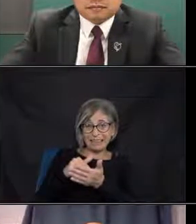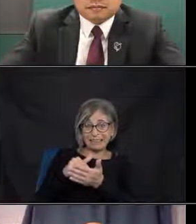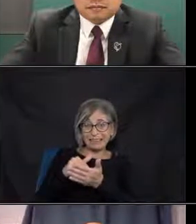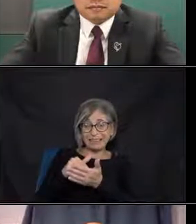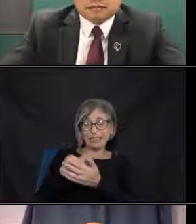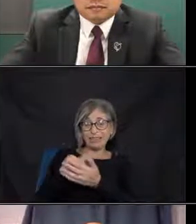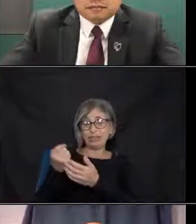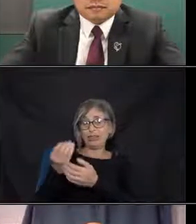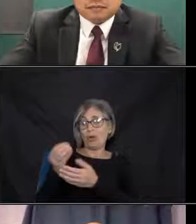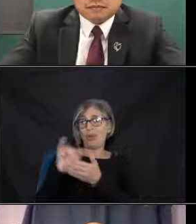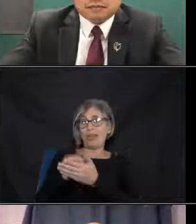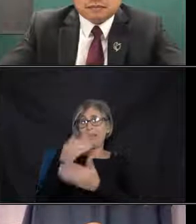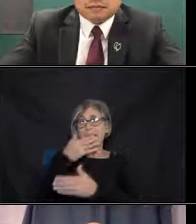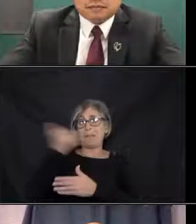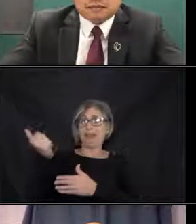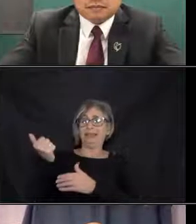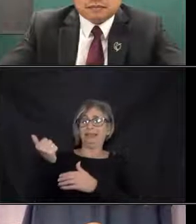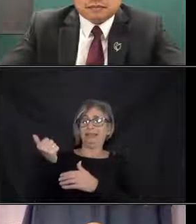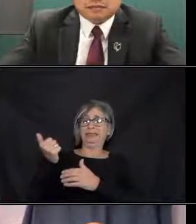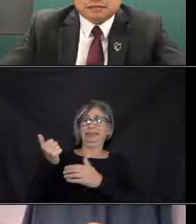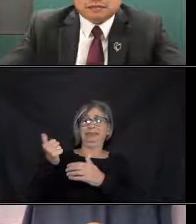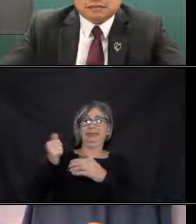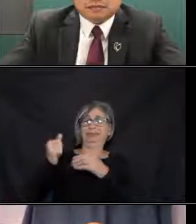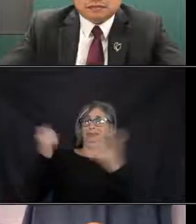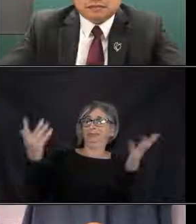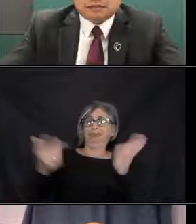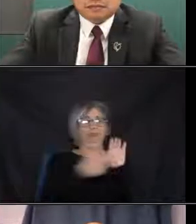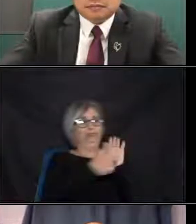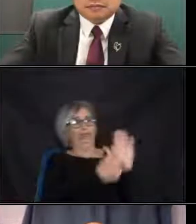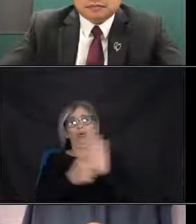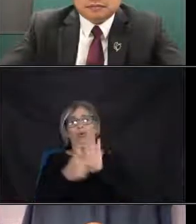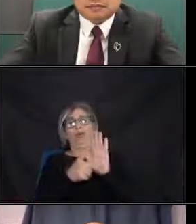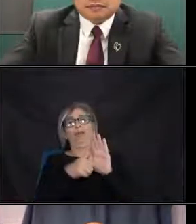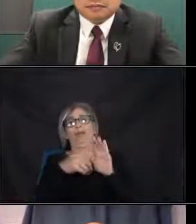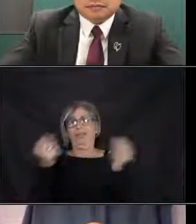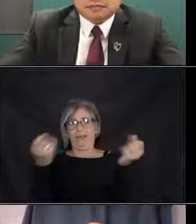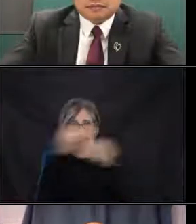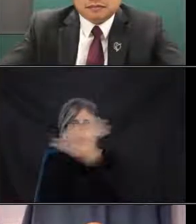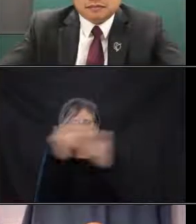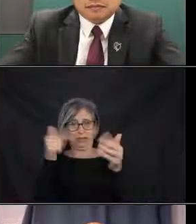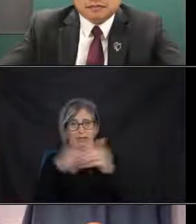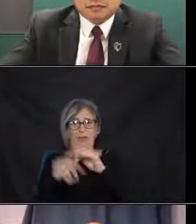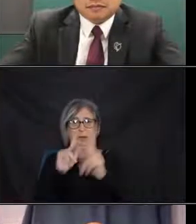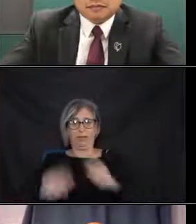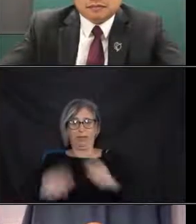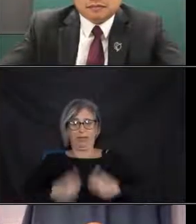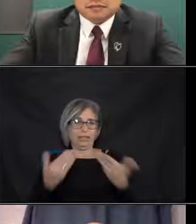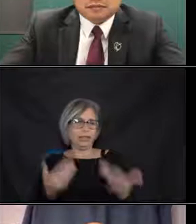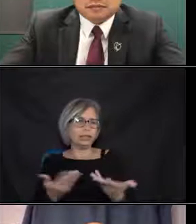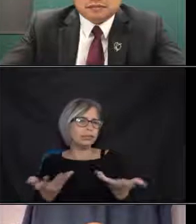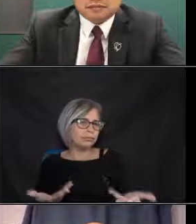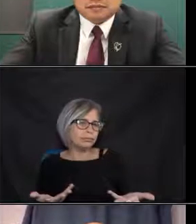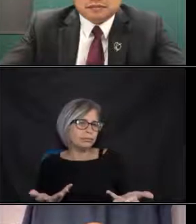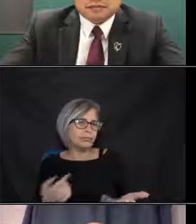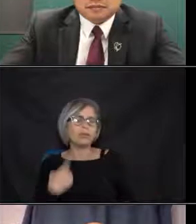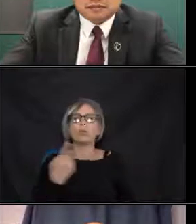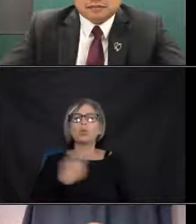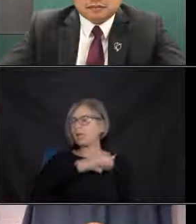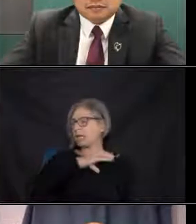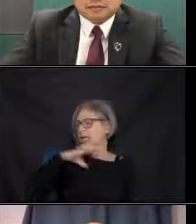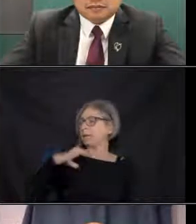out the best content that we can to our residents? And so this is something that, you know, we as the